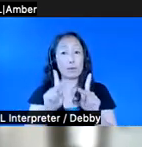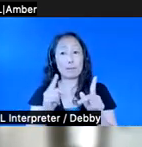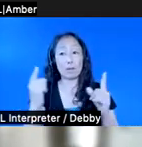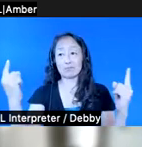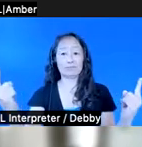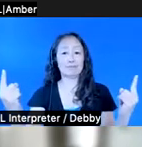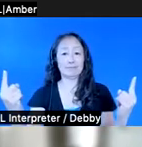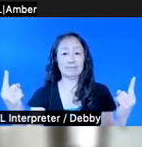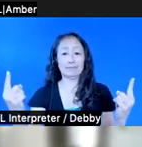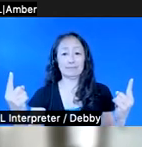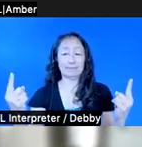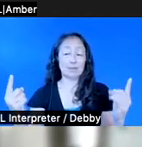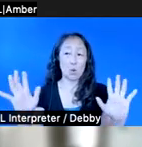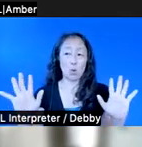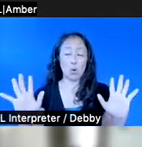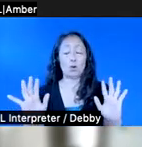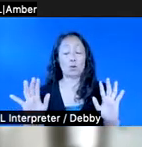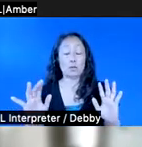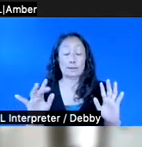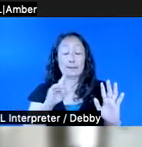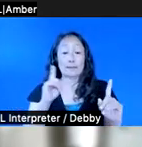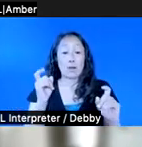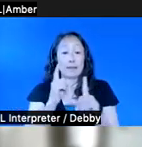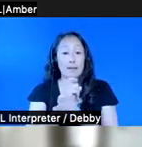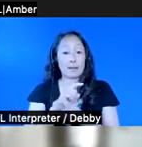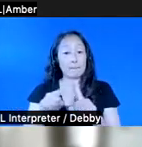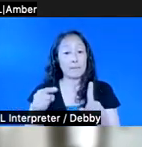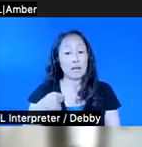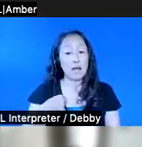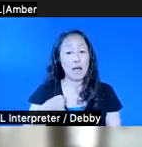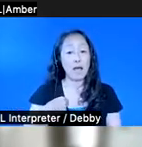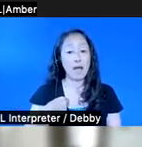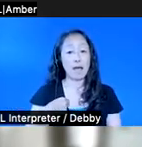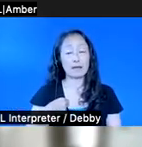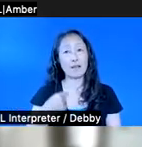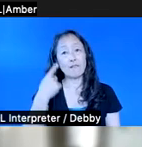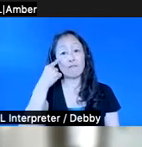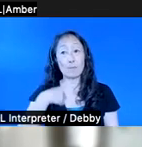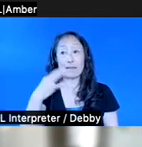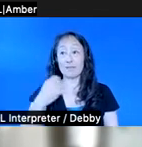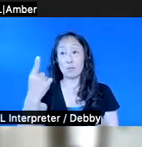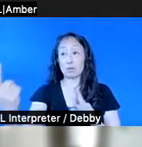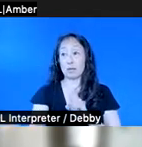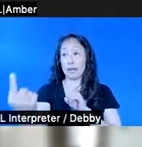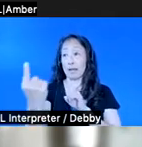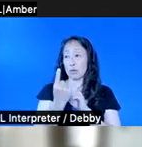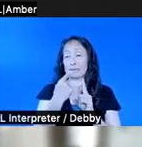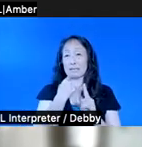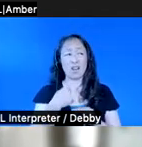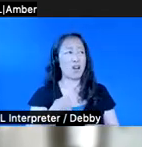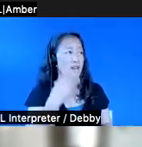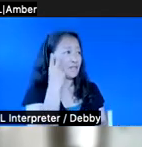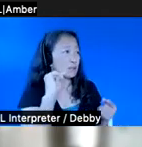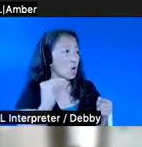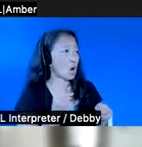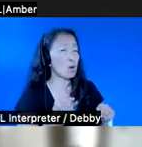So it gets complicated. But I guess for me, if someone came to me and said I was harmed, then I would